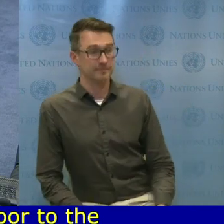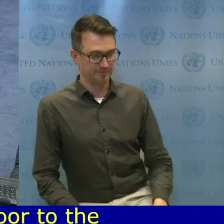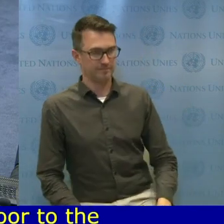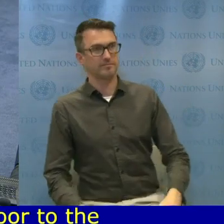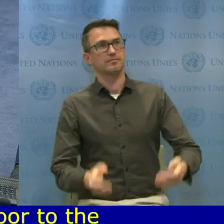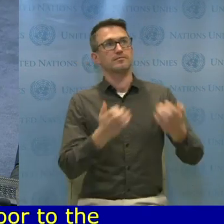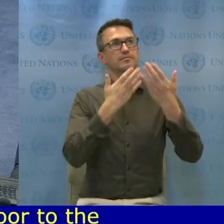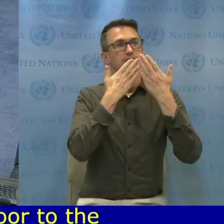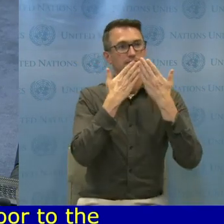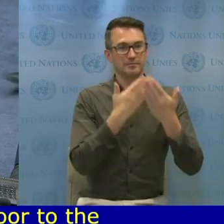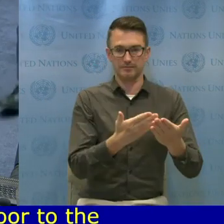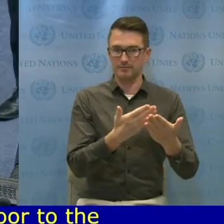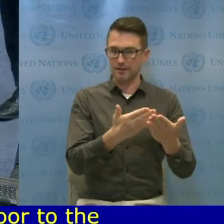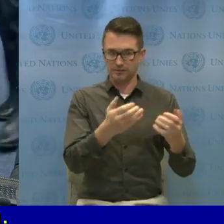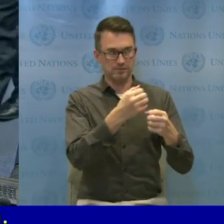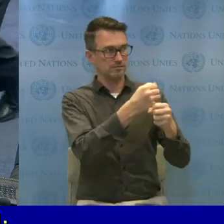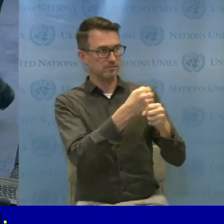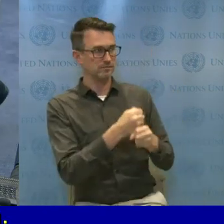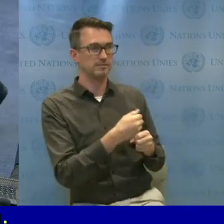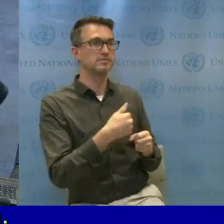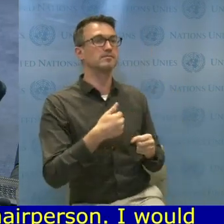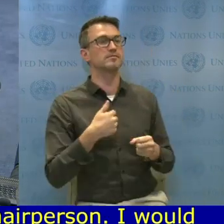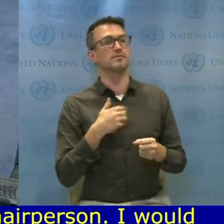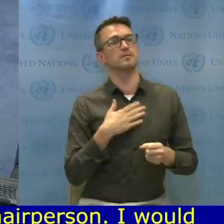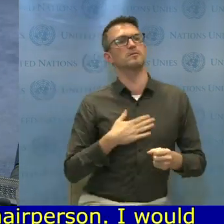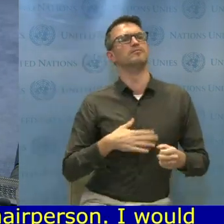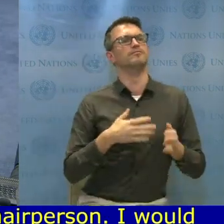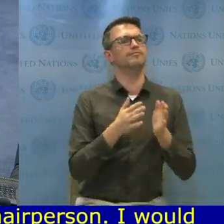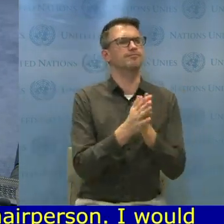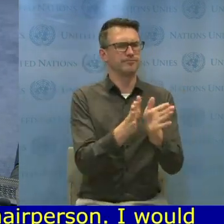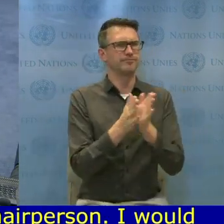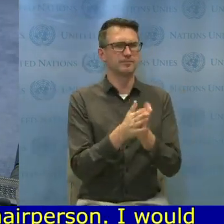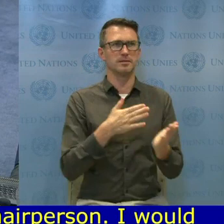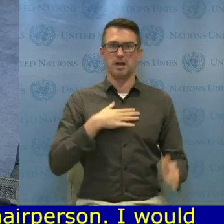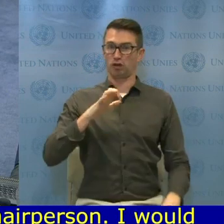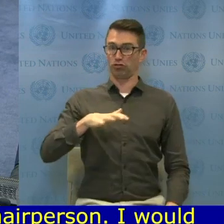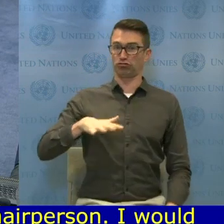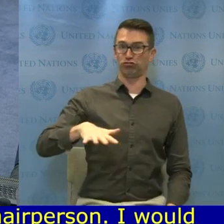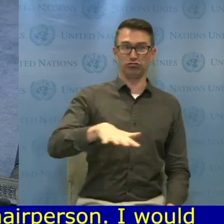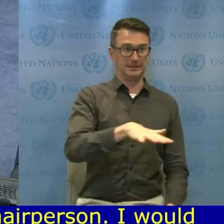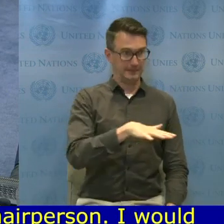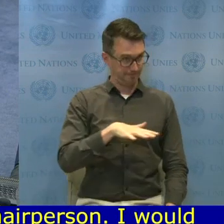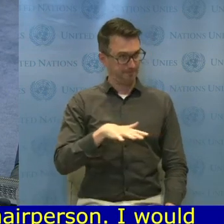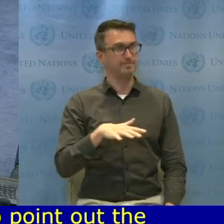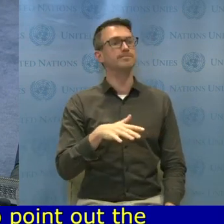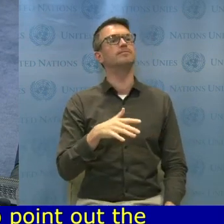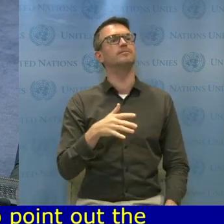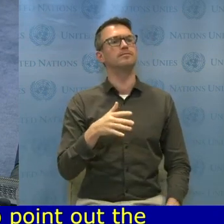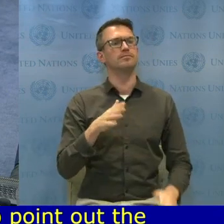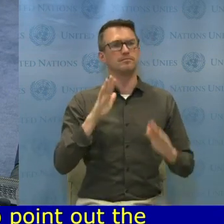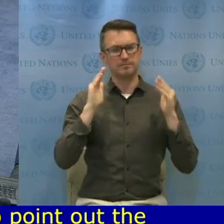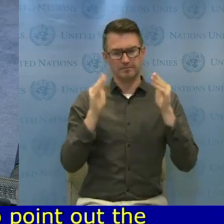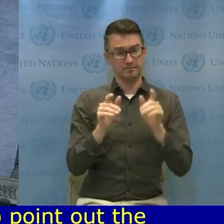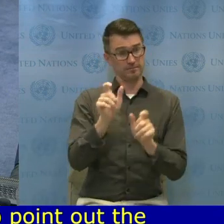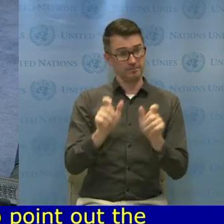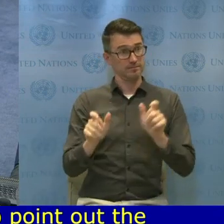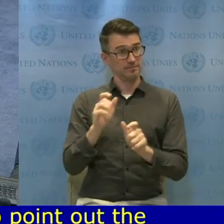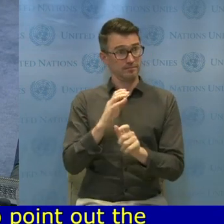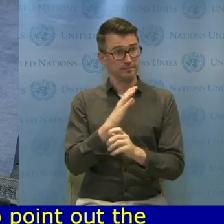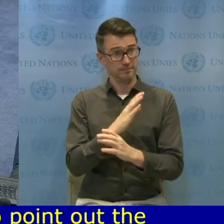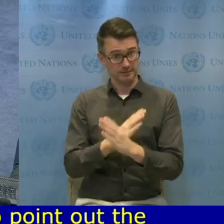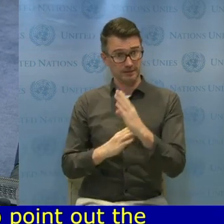my government for protection of the right of persons with a disability. It is a supreme principle of the state activity of